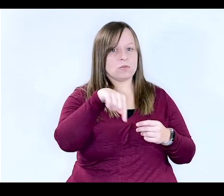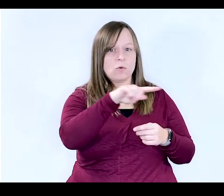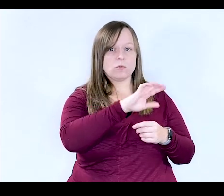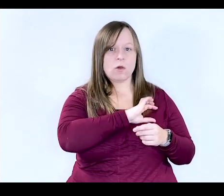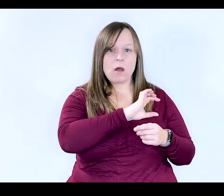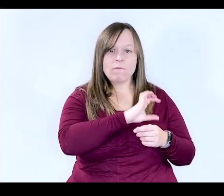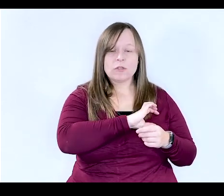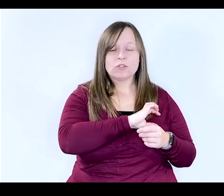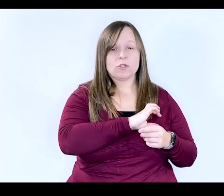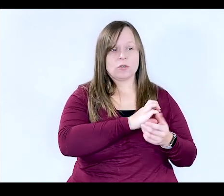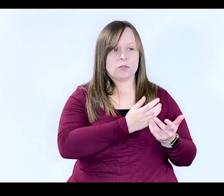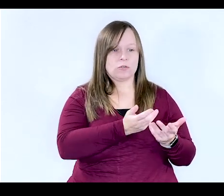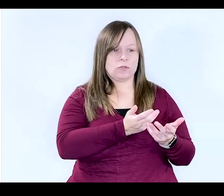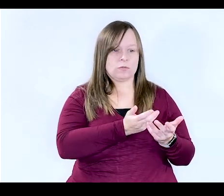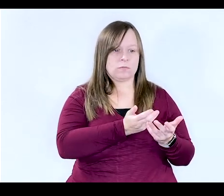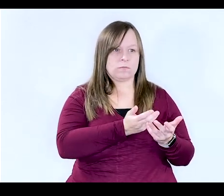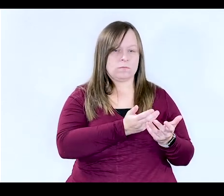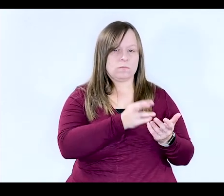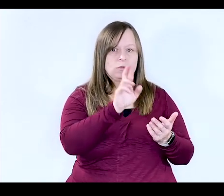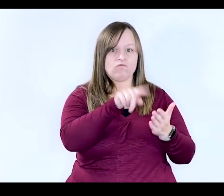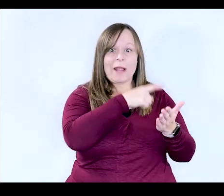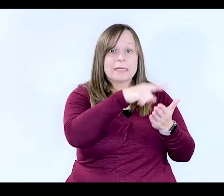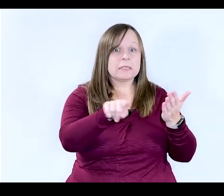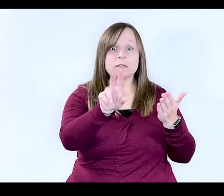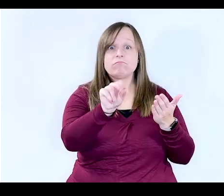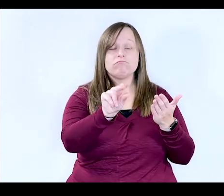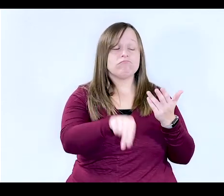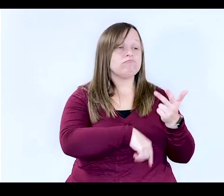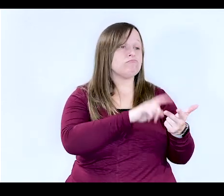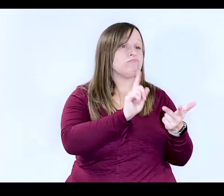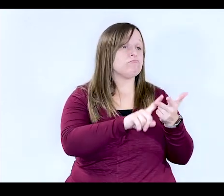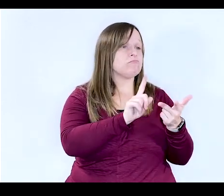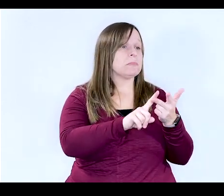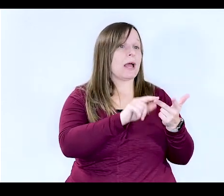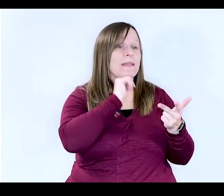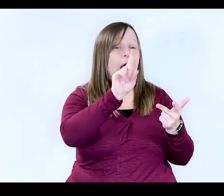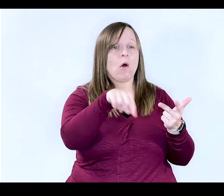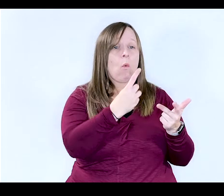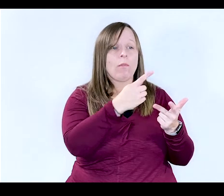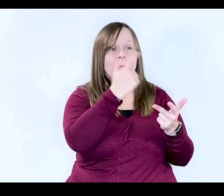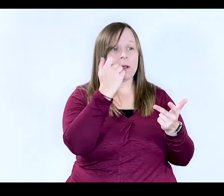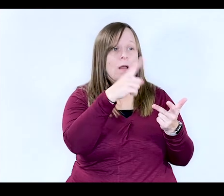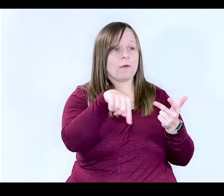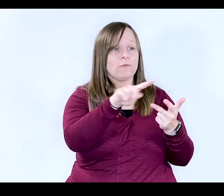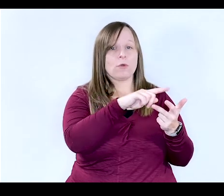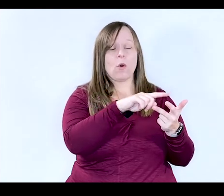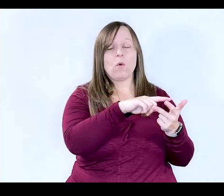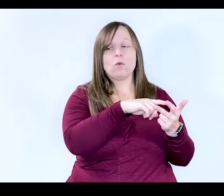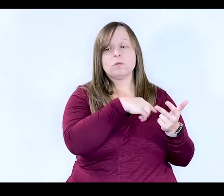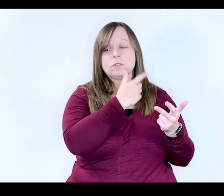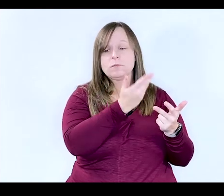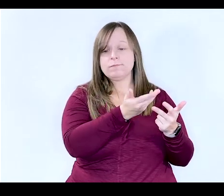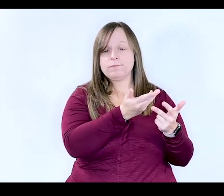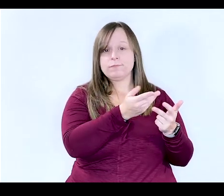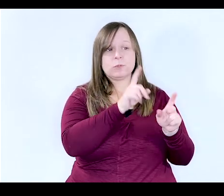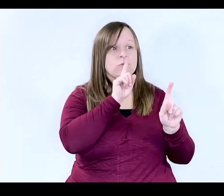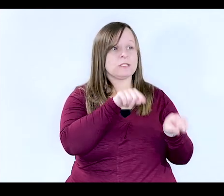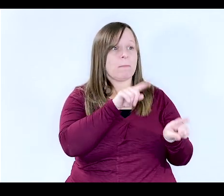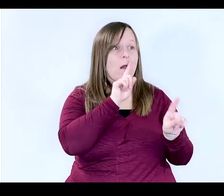those officers were racist. It's not because those maybe